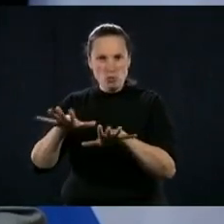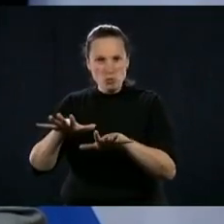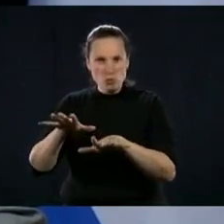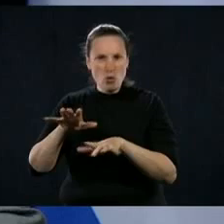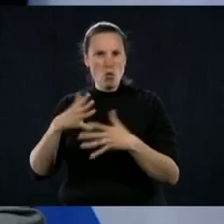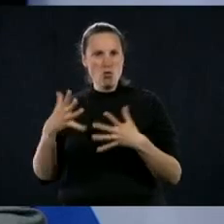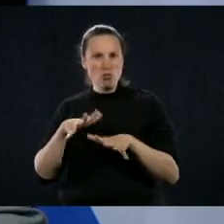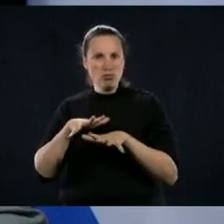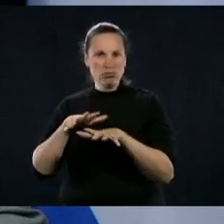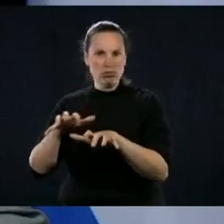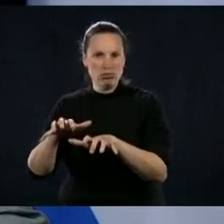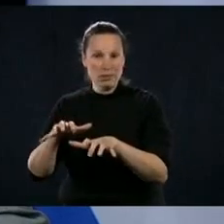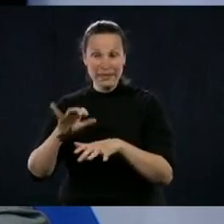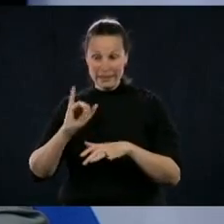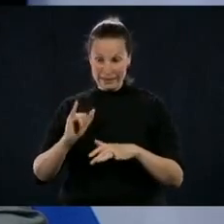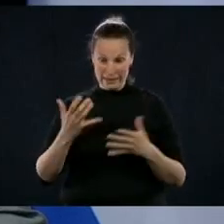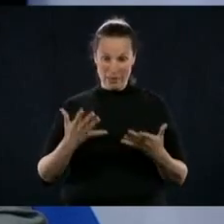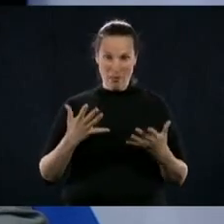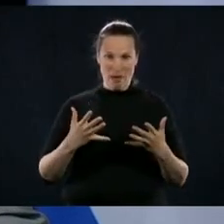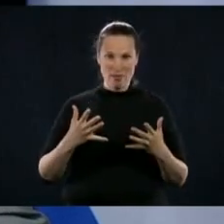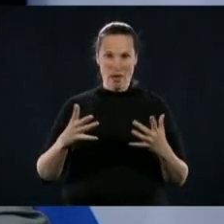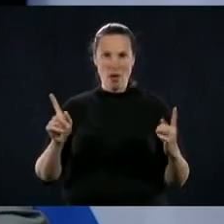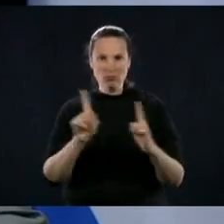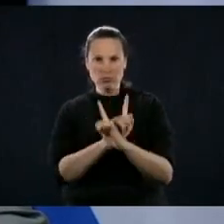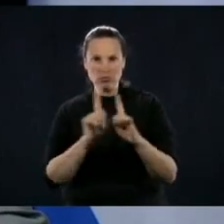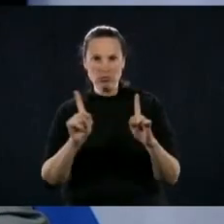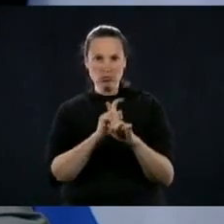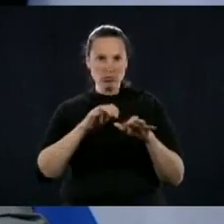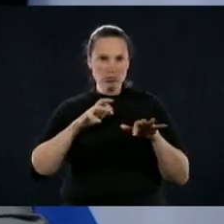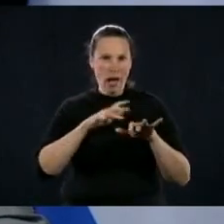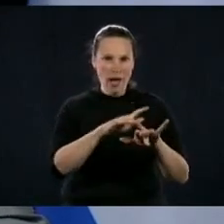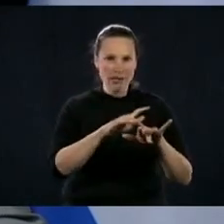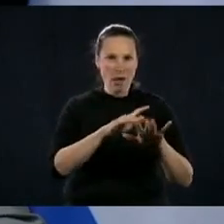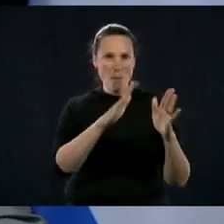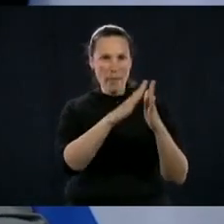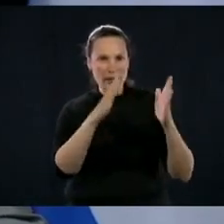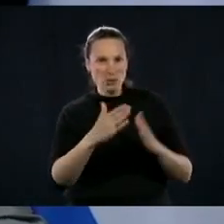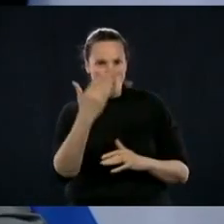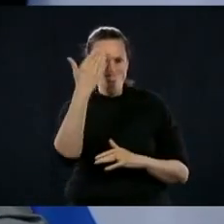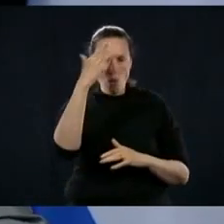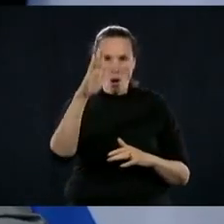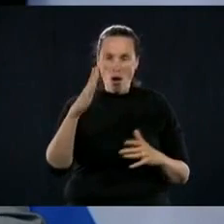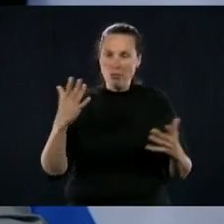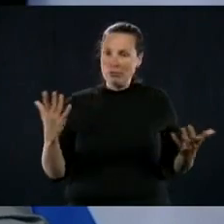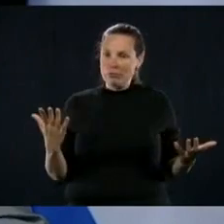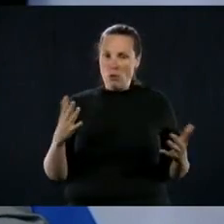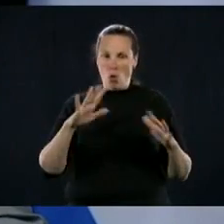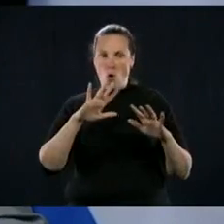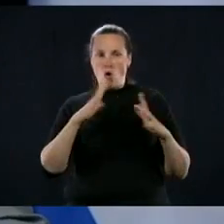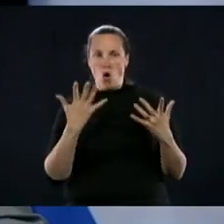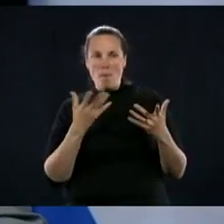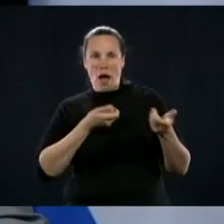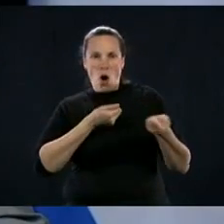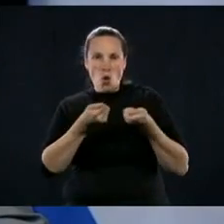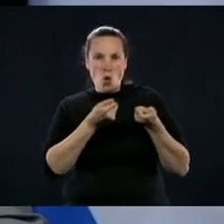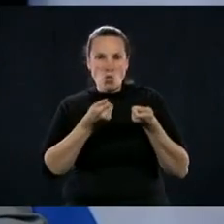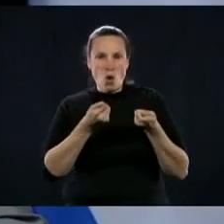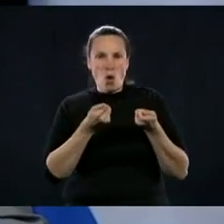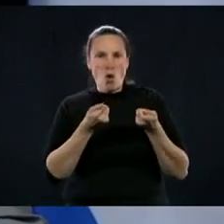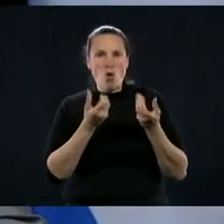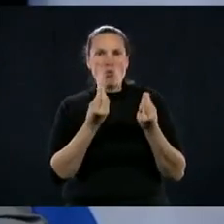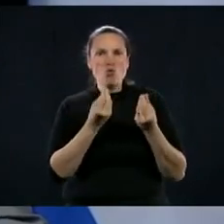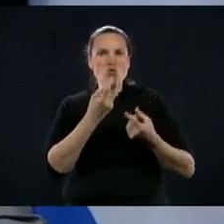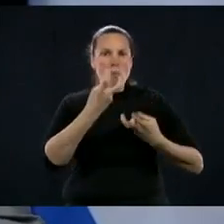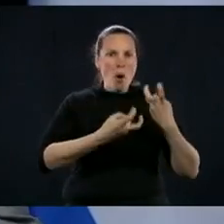with that movement and how we can intervene. If you start gathering all over the place, we won't know anymore where it comes